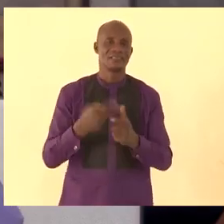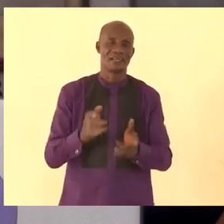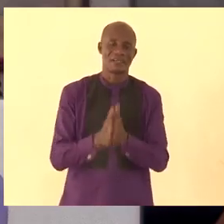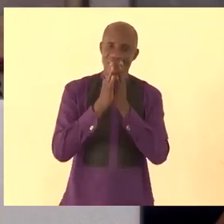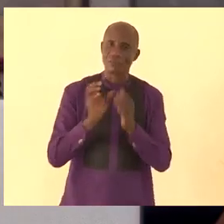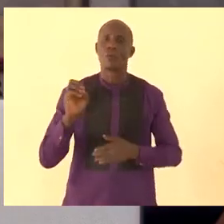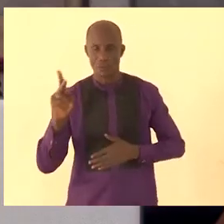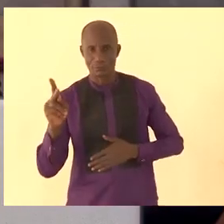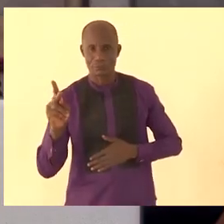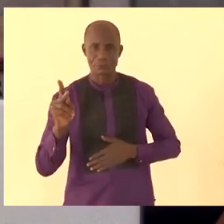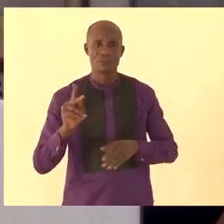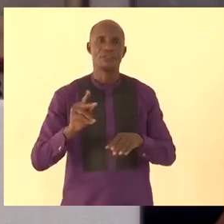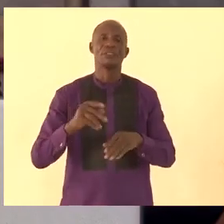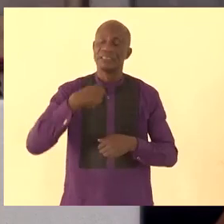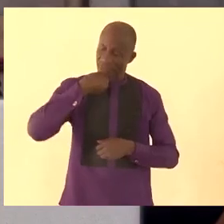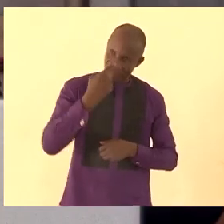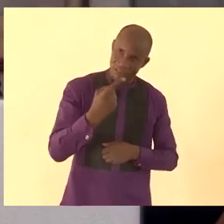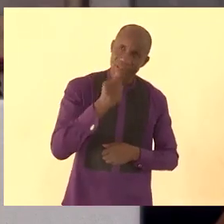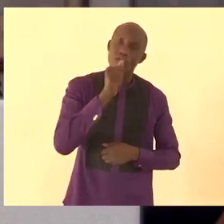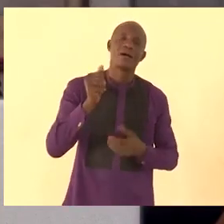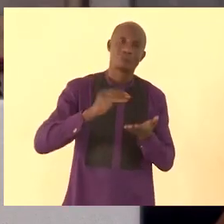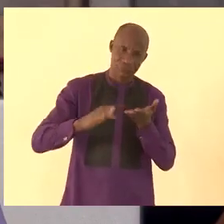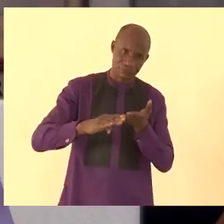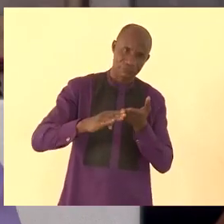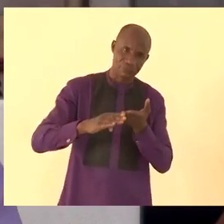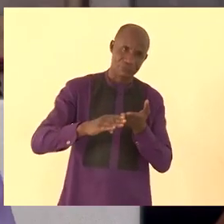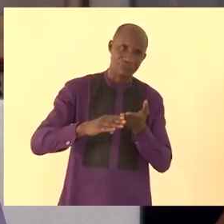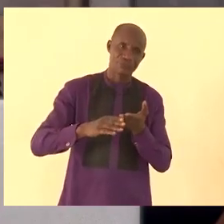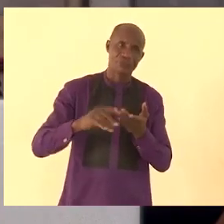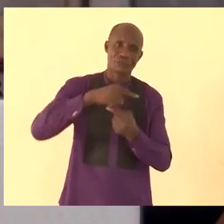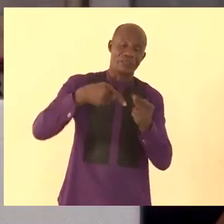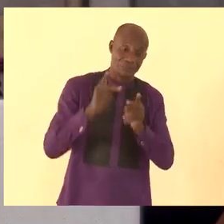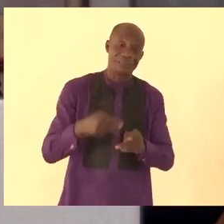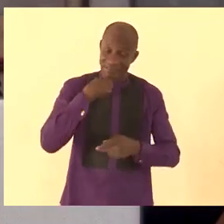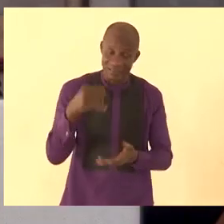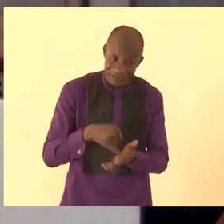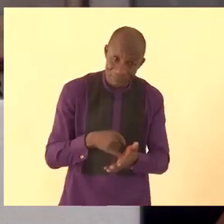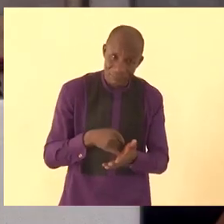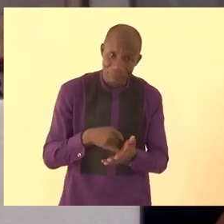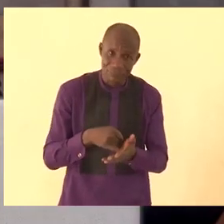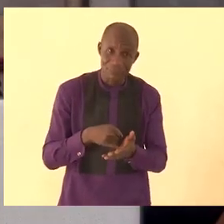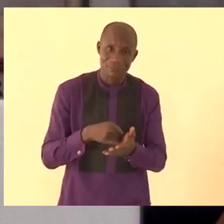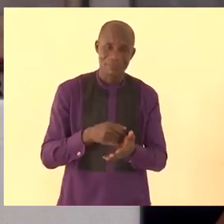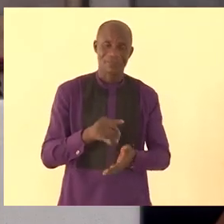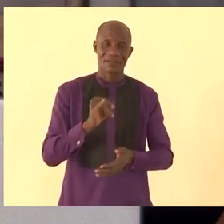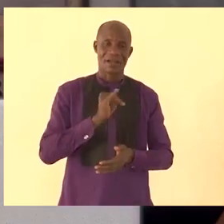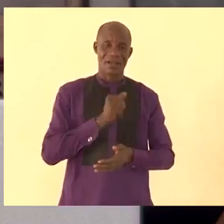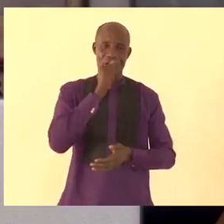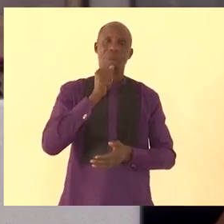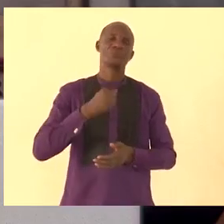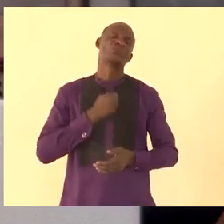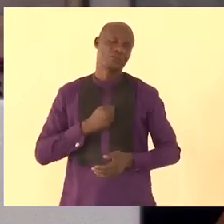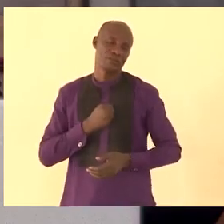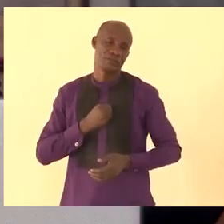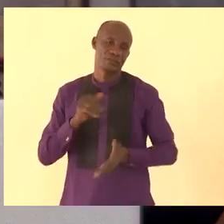Then I ask the person, okay, say the act of contrition. When the person says the act of contrition, I am very sorry that I have sinned